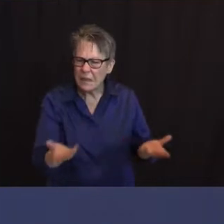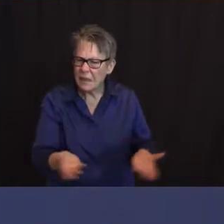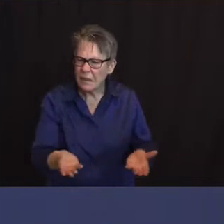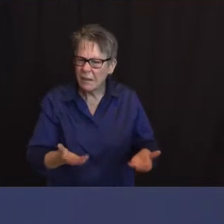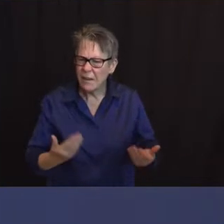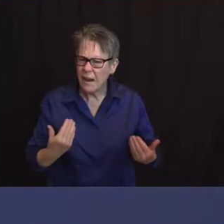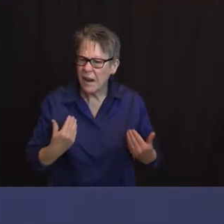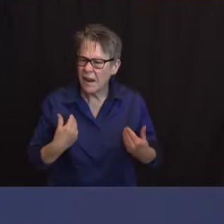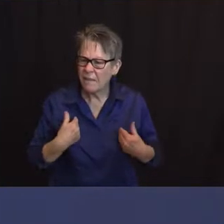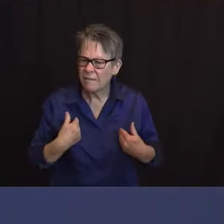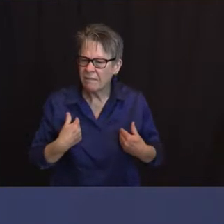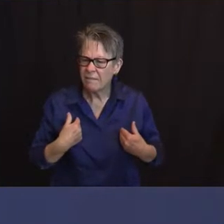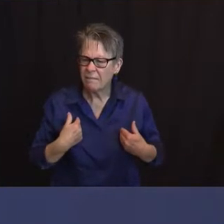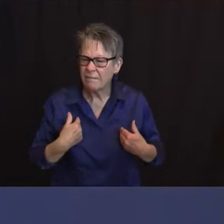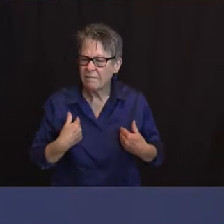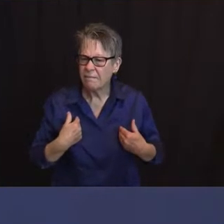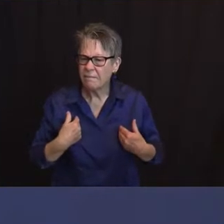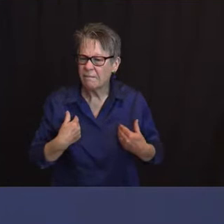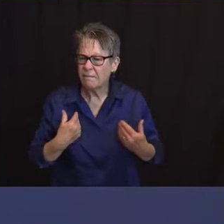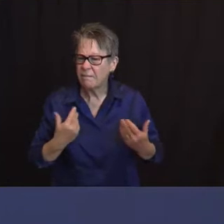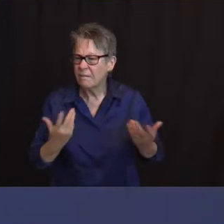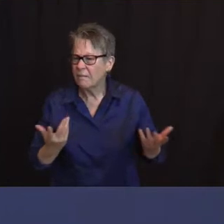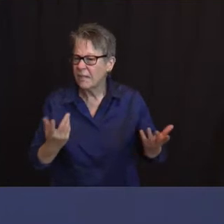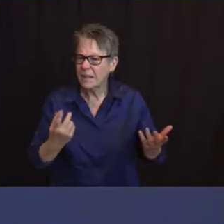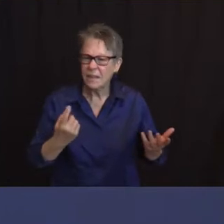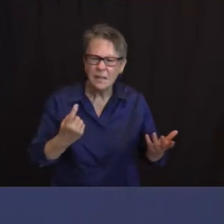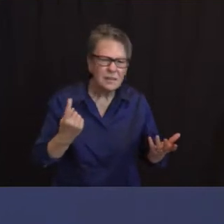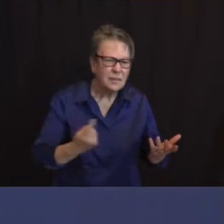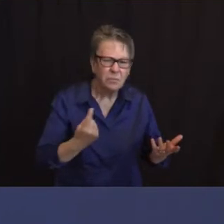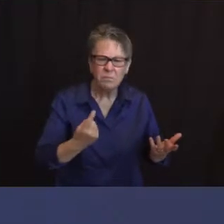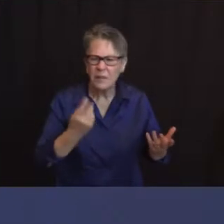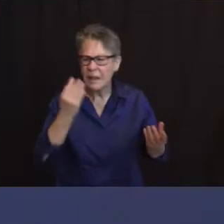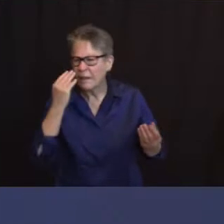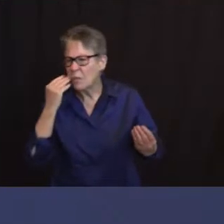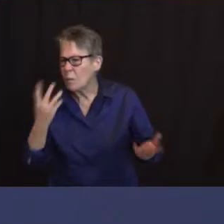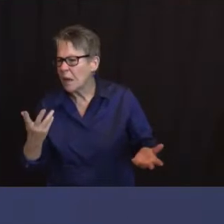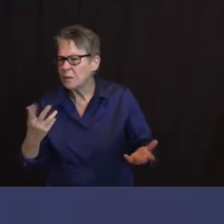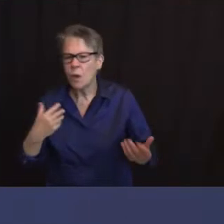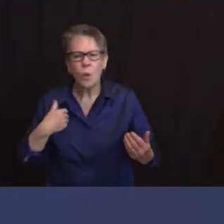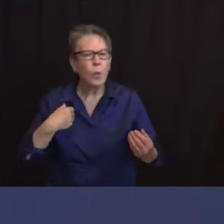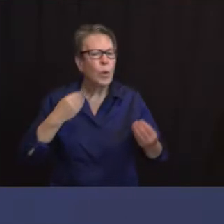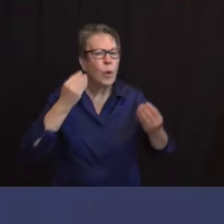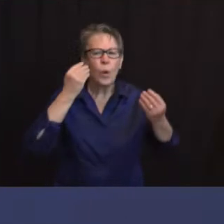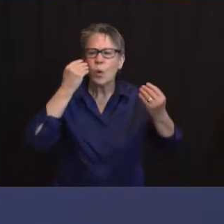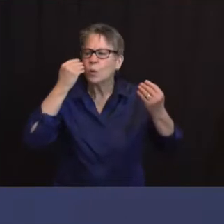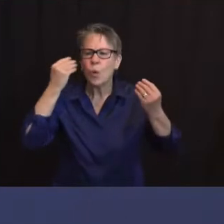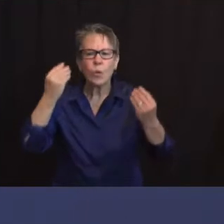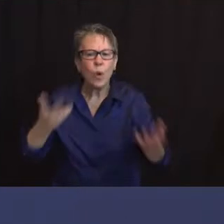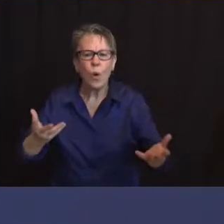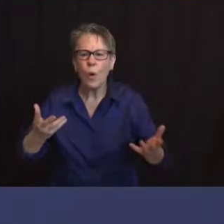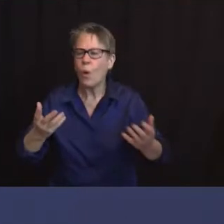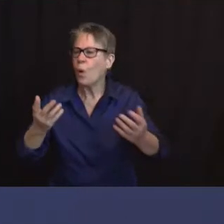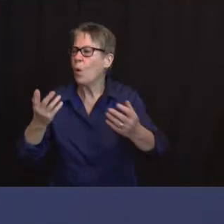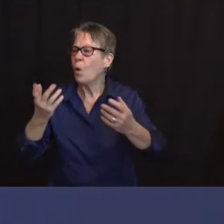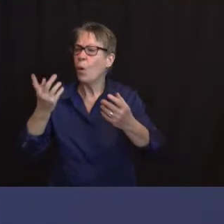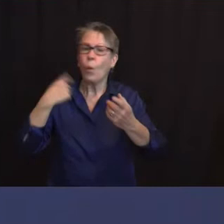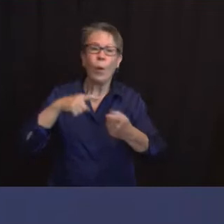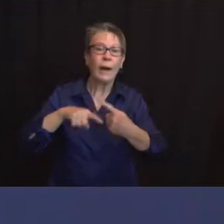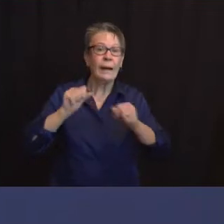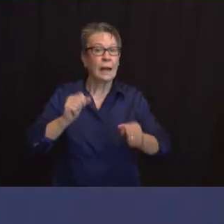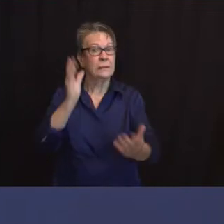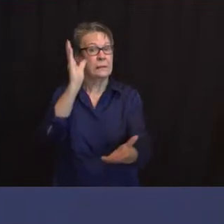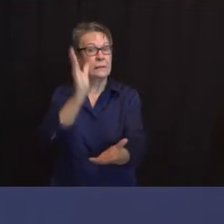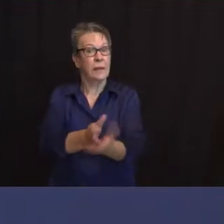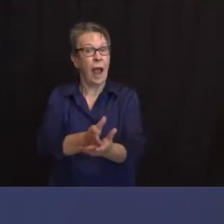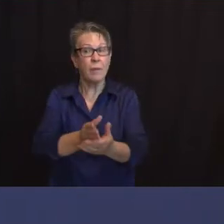question is not known yet, right? It is not knowable. Again, we haven't said this in a while. Is this an annual vaccine? Is it a